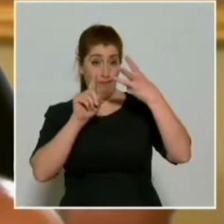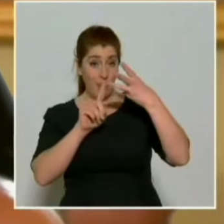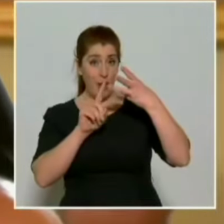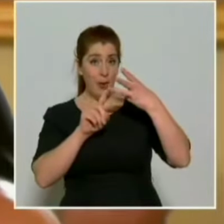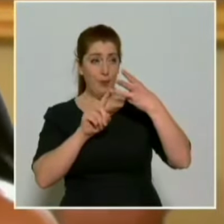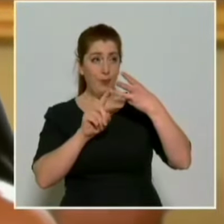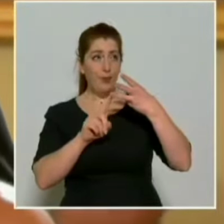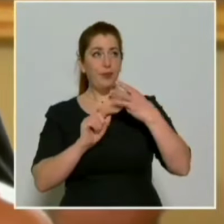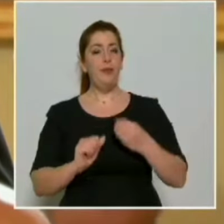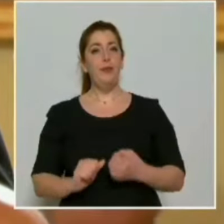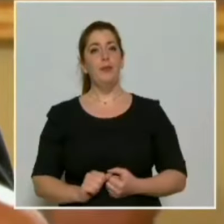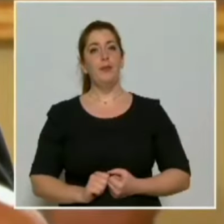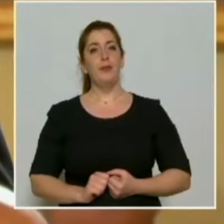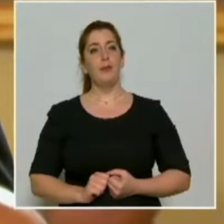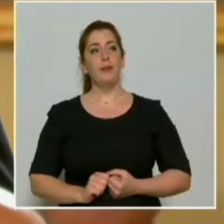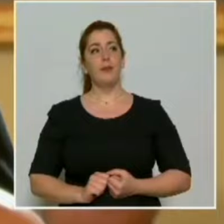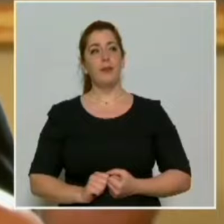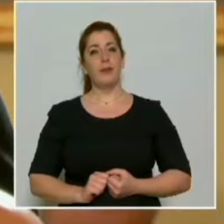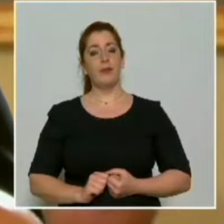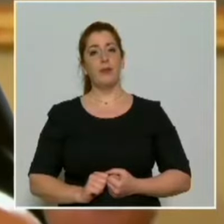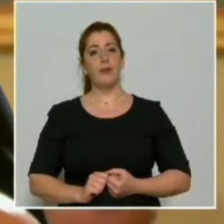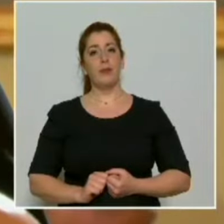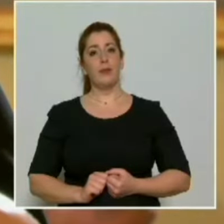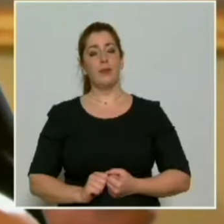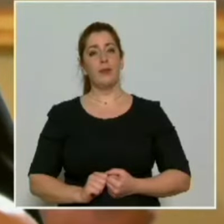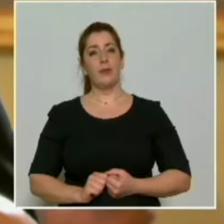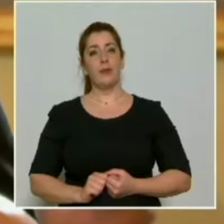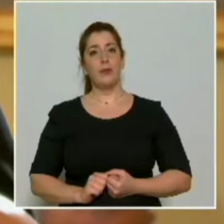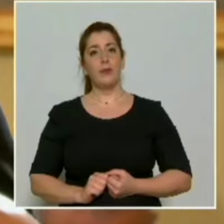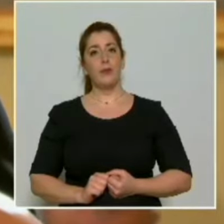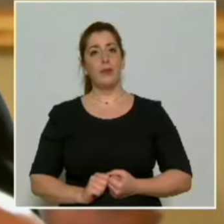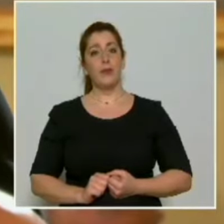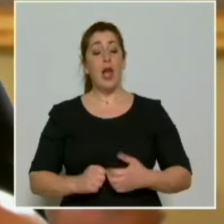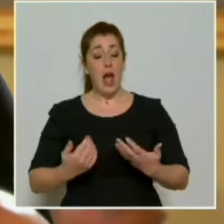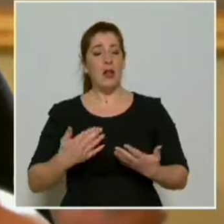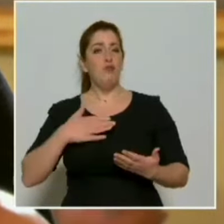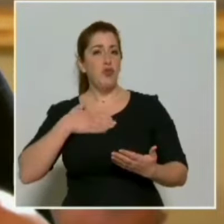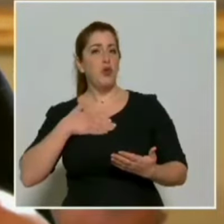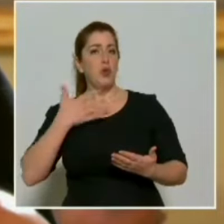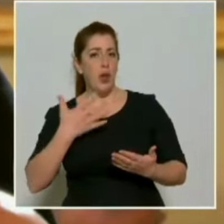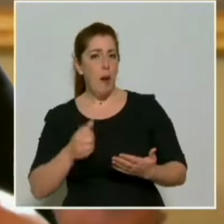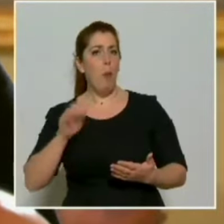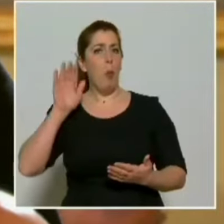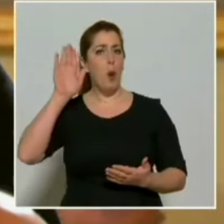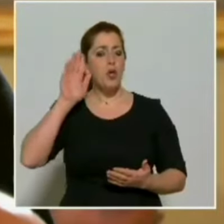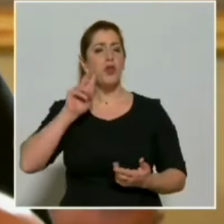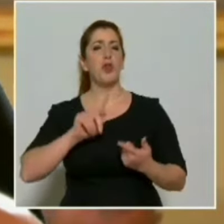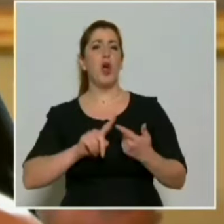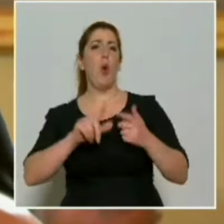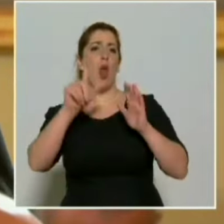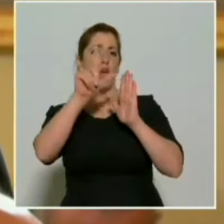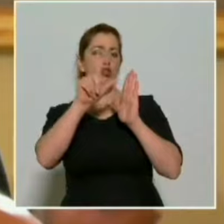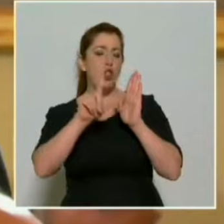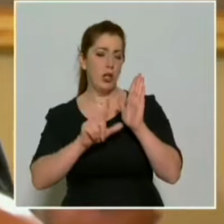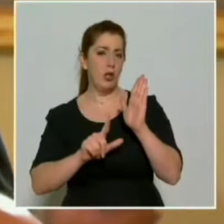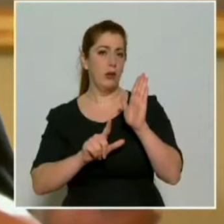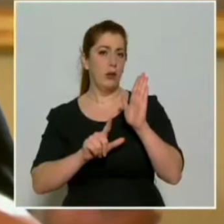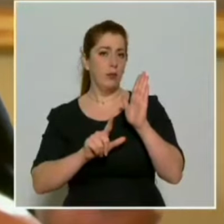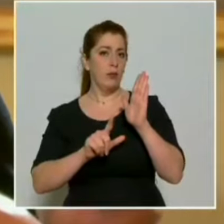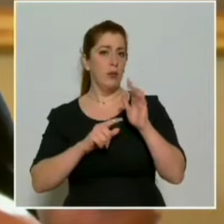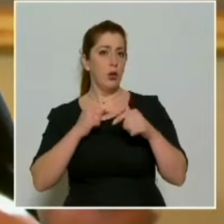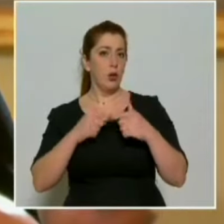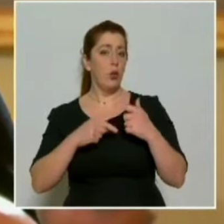jien ngħidu wkoll hemm għandu wkoll xi policy iva hemm liġijiet, imma jien nipproponi